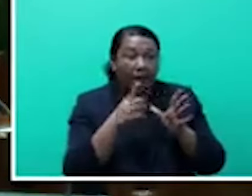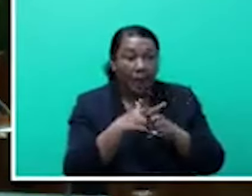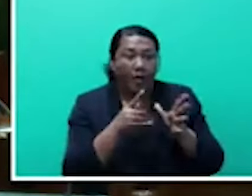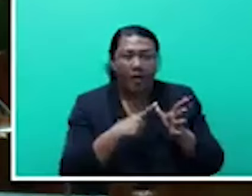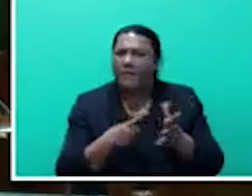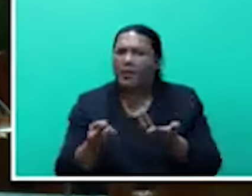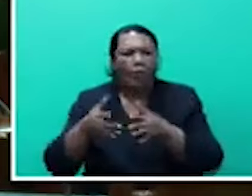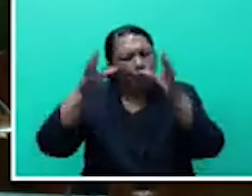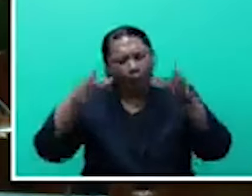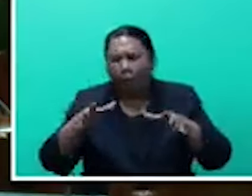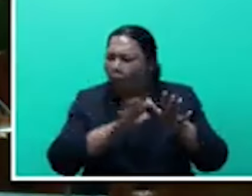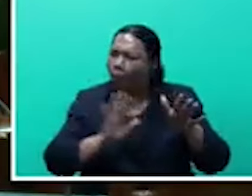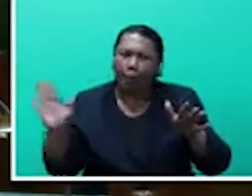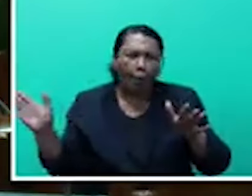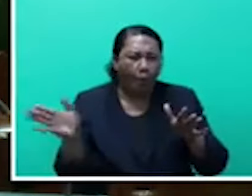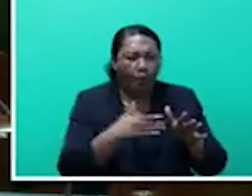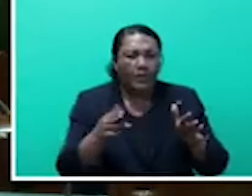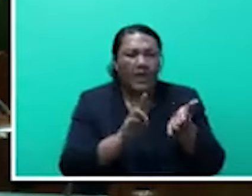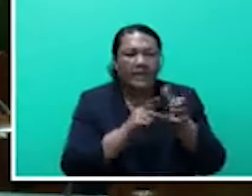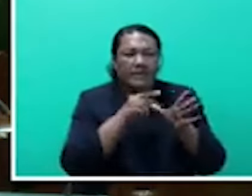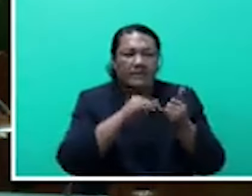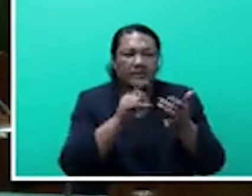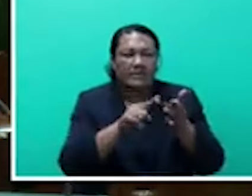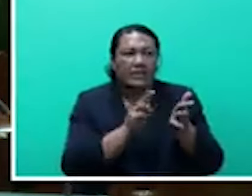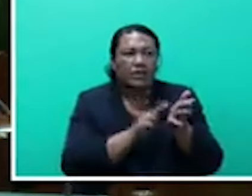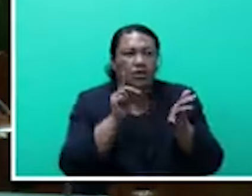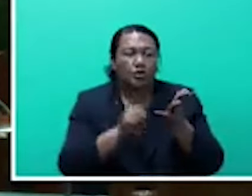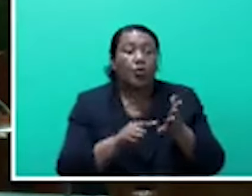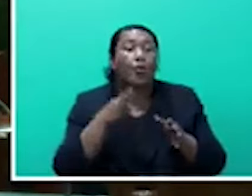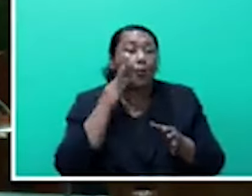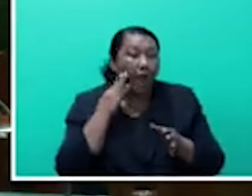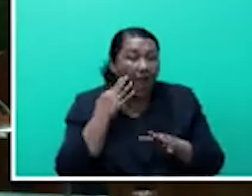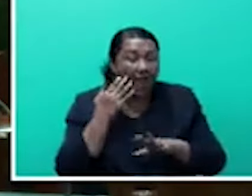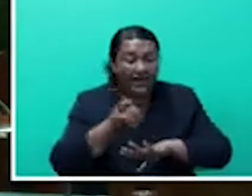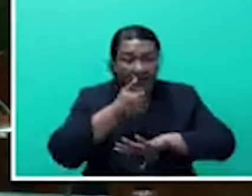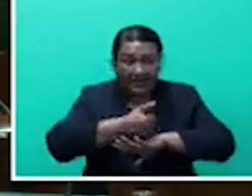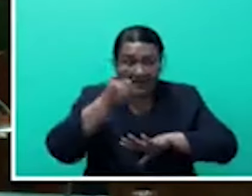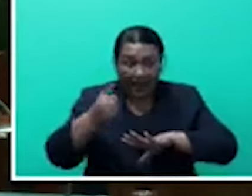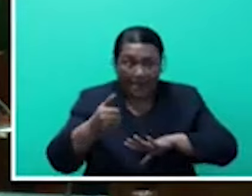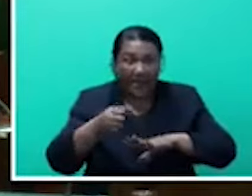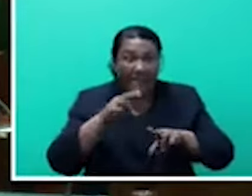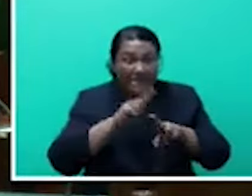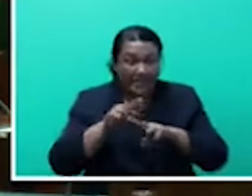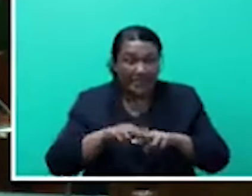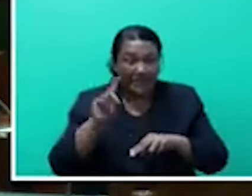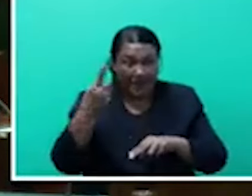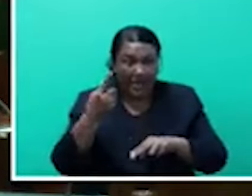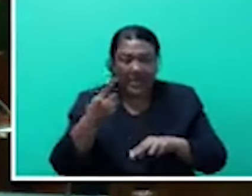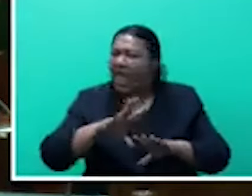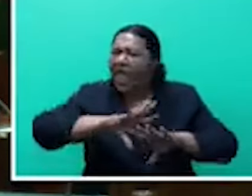why this is happening, because when Fiji First was in government, everything was done on time, sir. And I've raised this with the